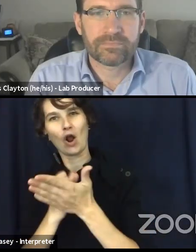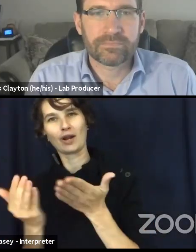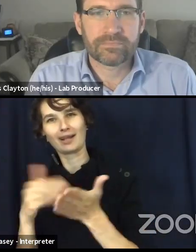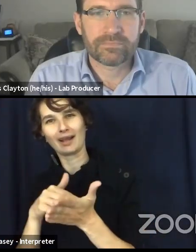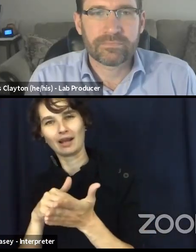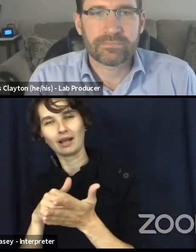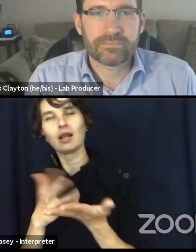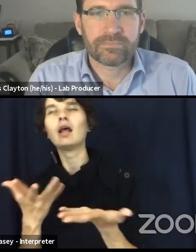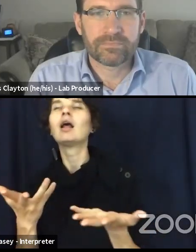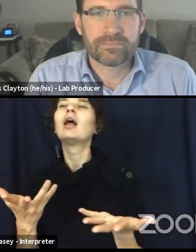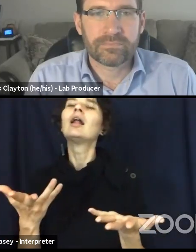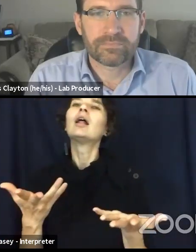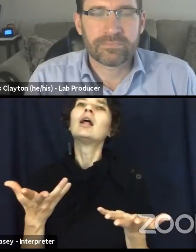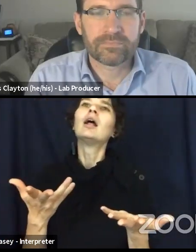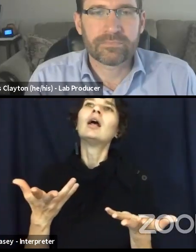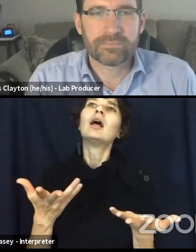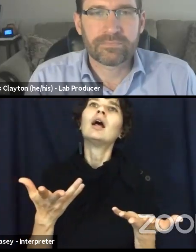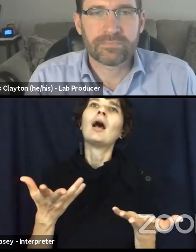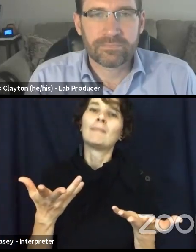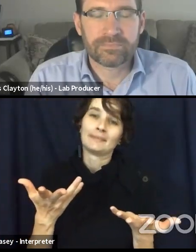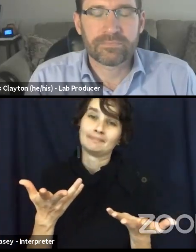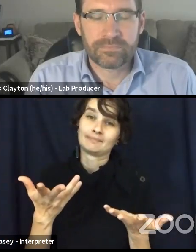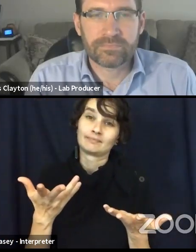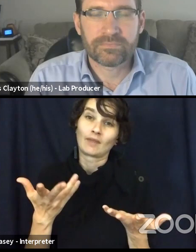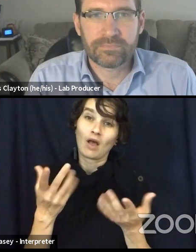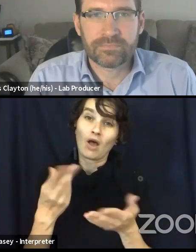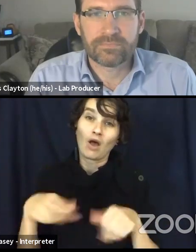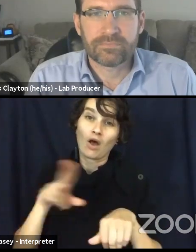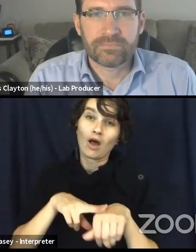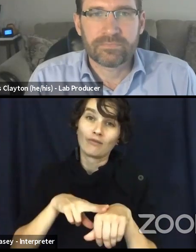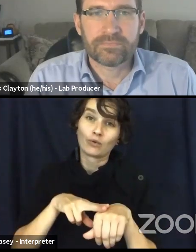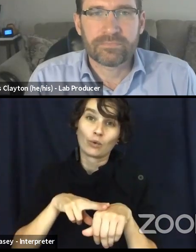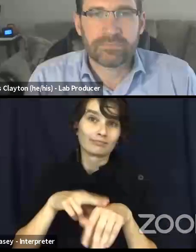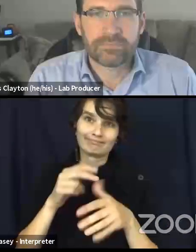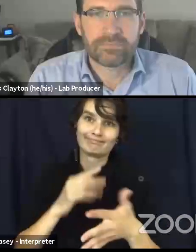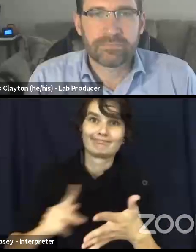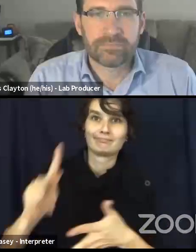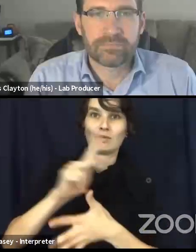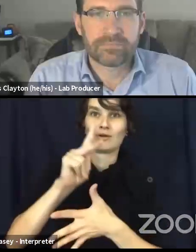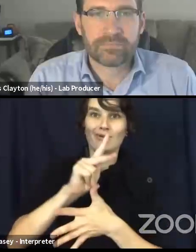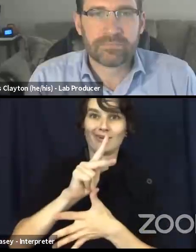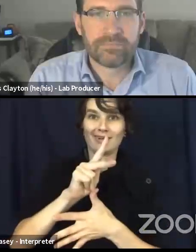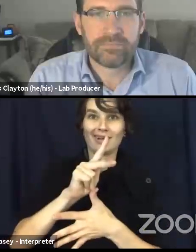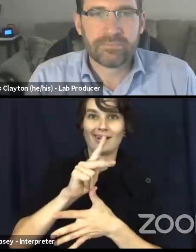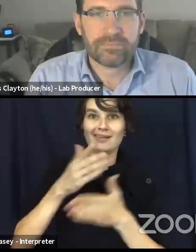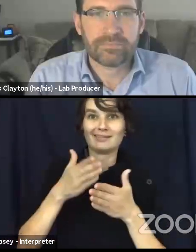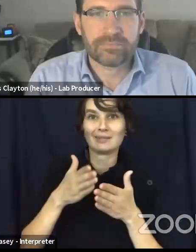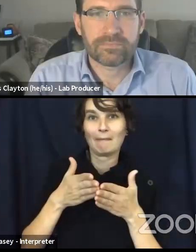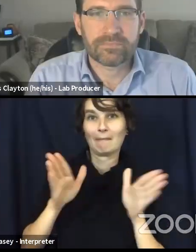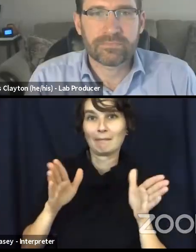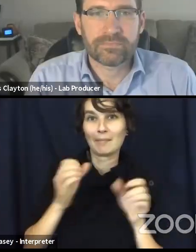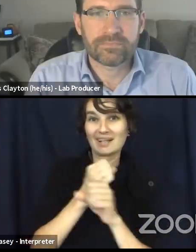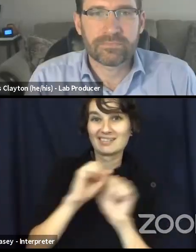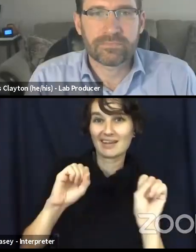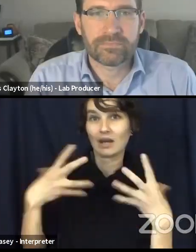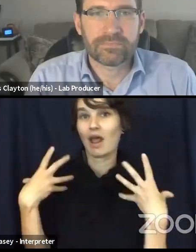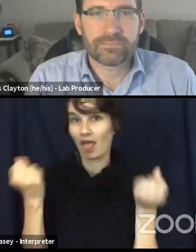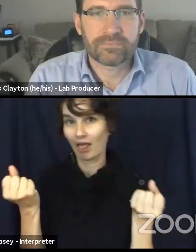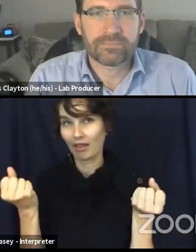course, towards public safety and health, and that is the most important thing. But that in order, the reason